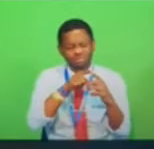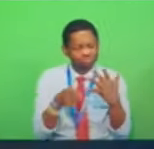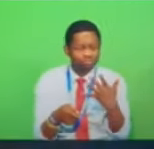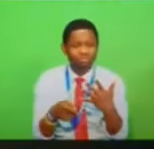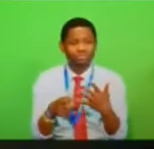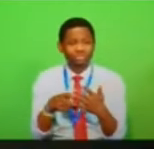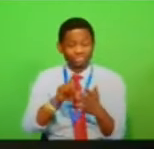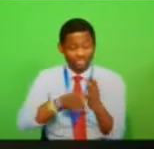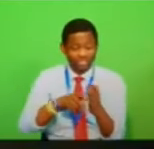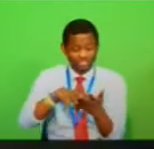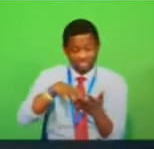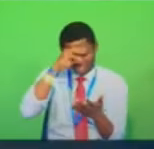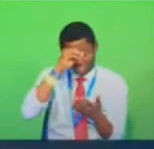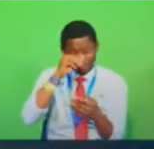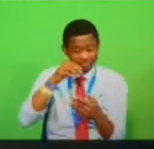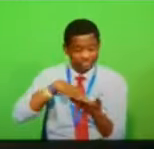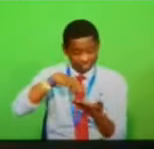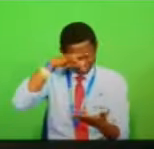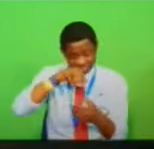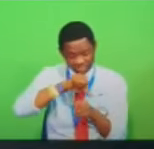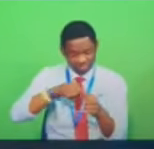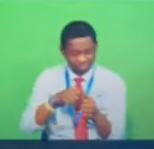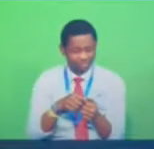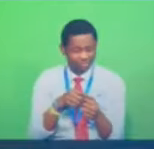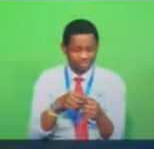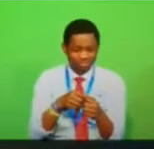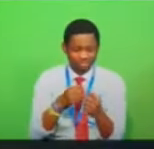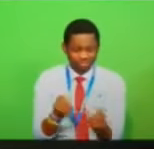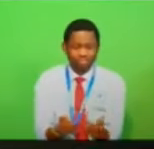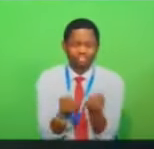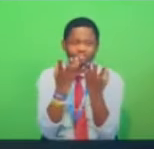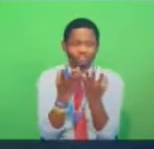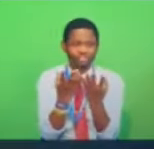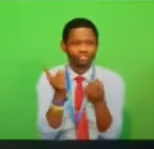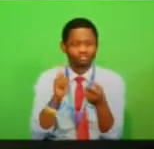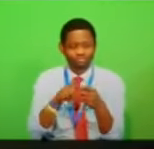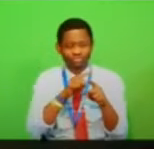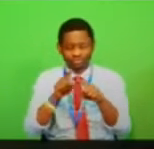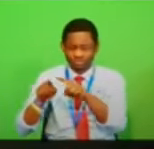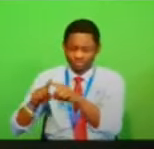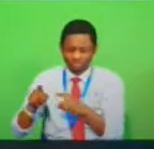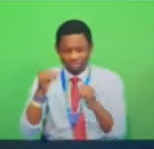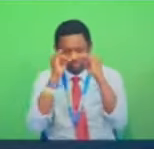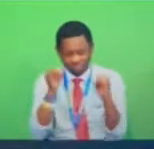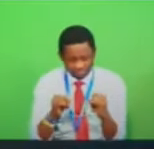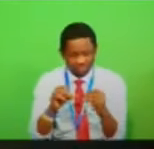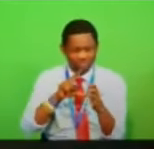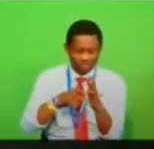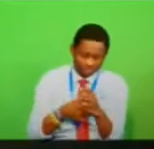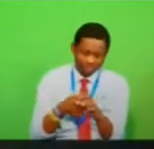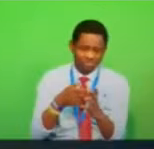in purification and sacrifices. And with various kinds of incantations, they